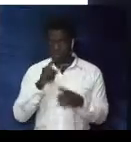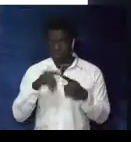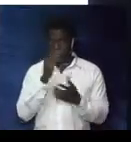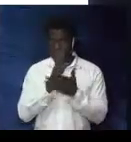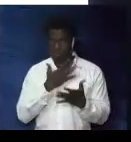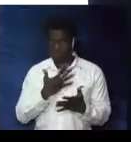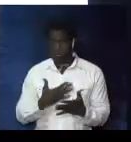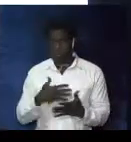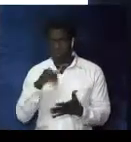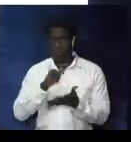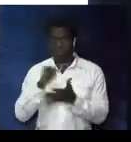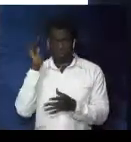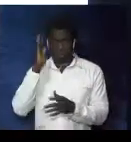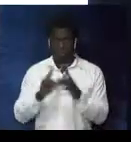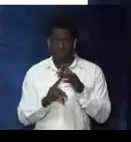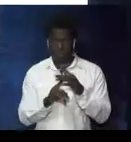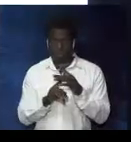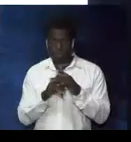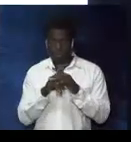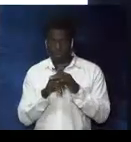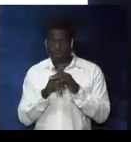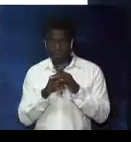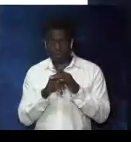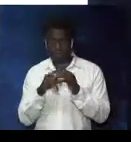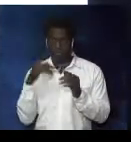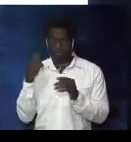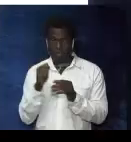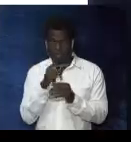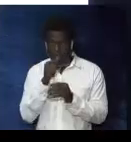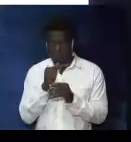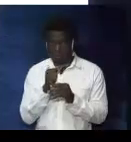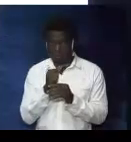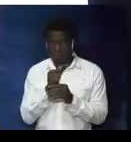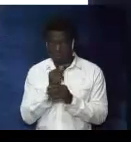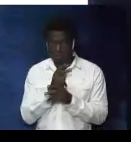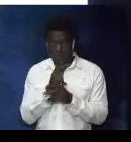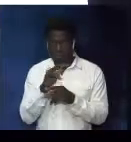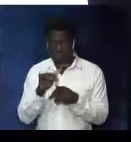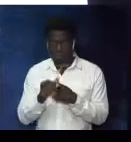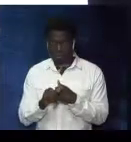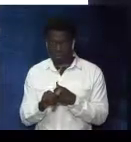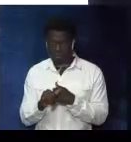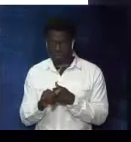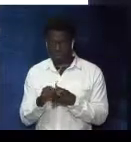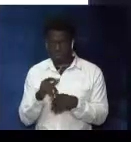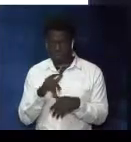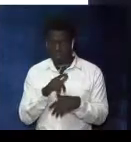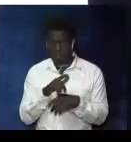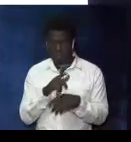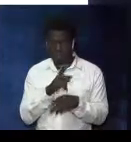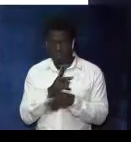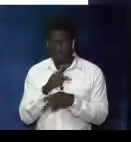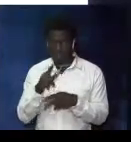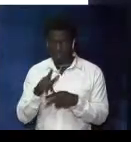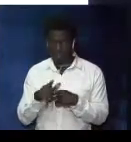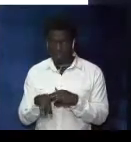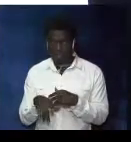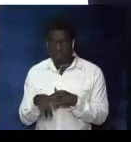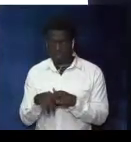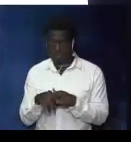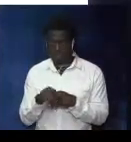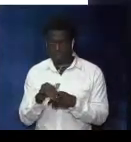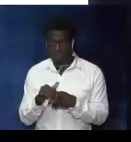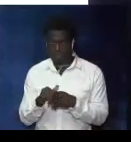who will reveal the secret carelessly. Are you one of those people that lets the cat out of the